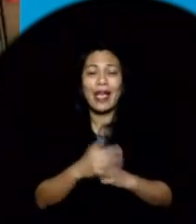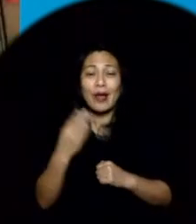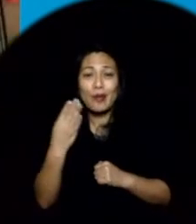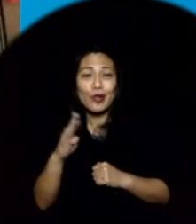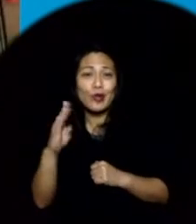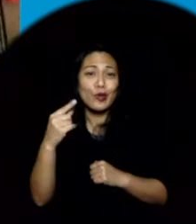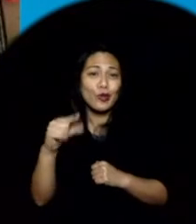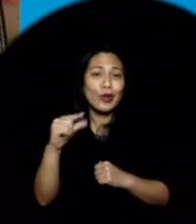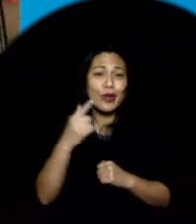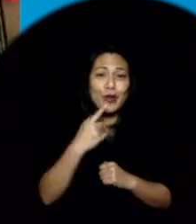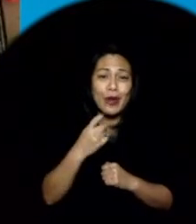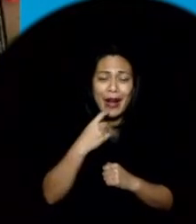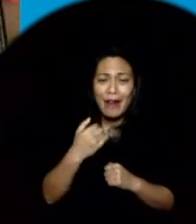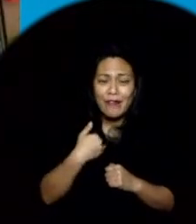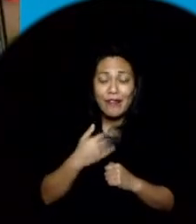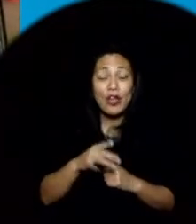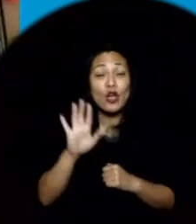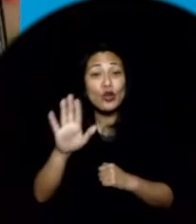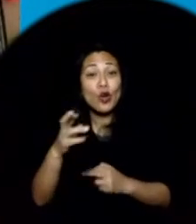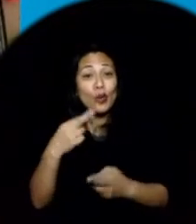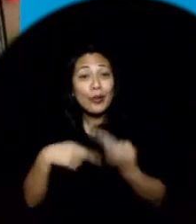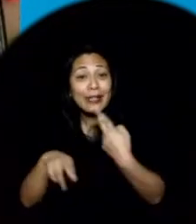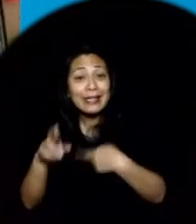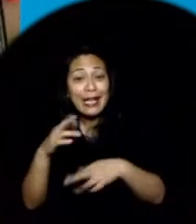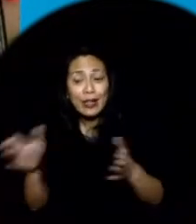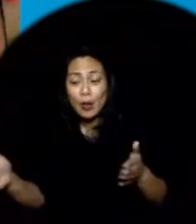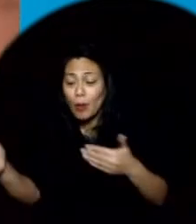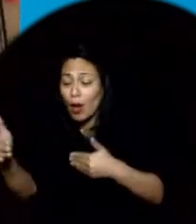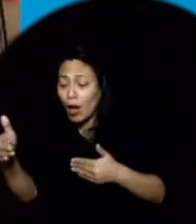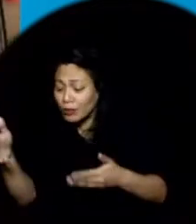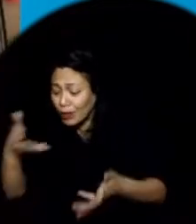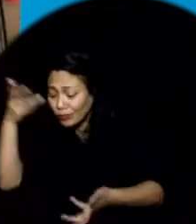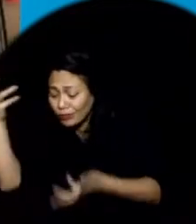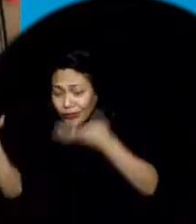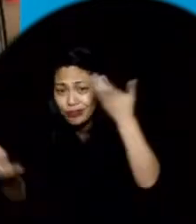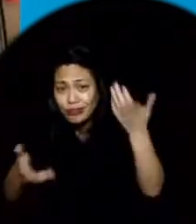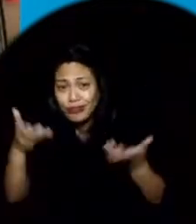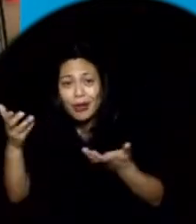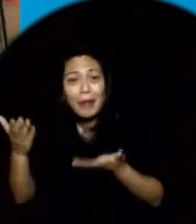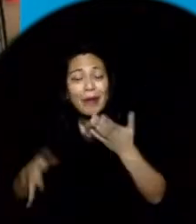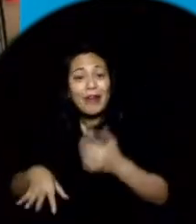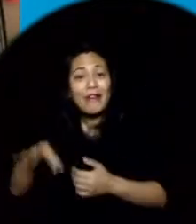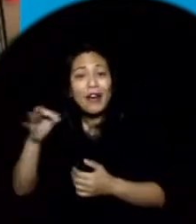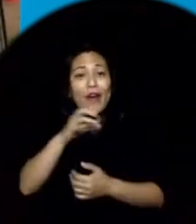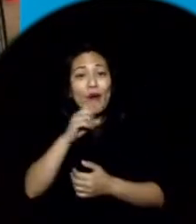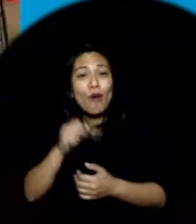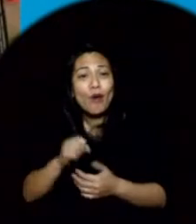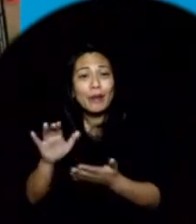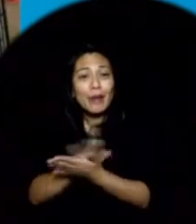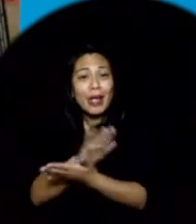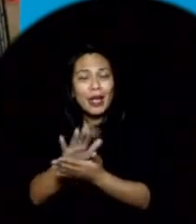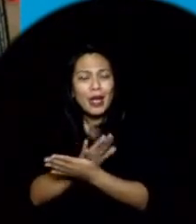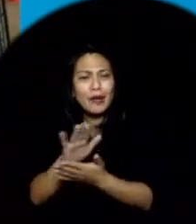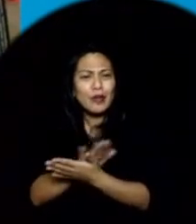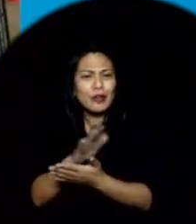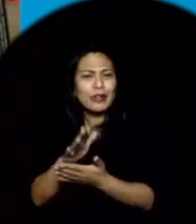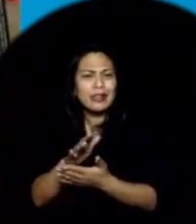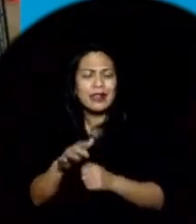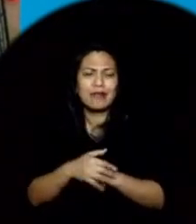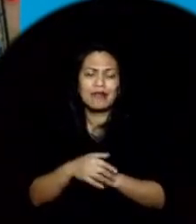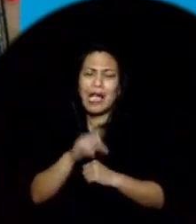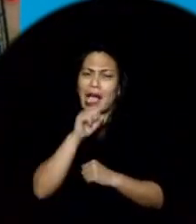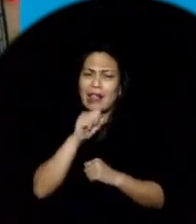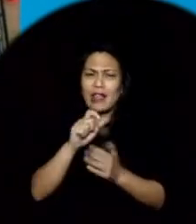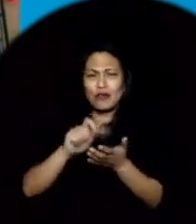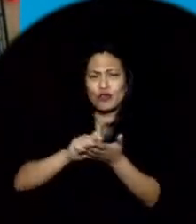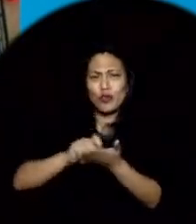red here. Go into your recycling bin and you can find old papers that you can scribble on. I like just